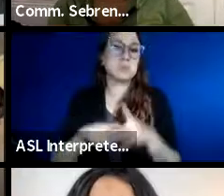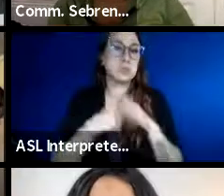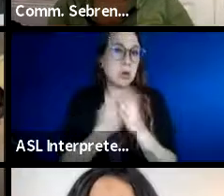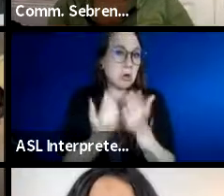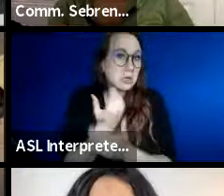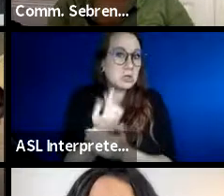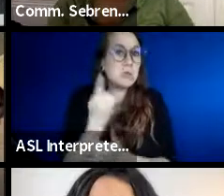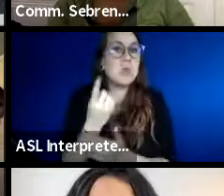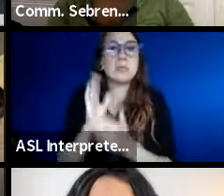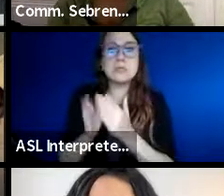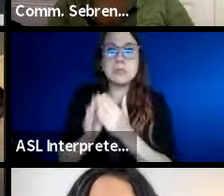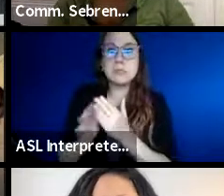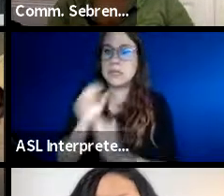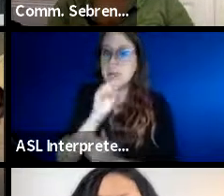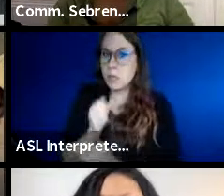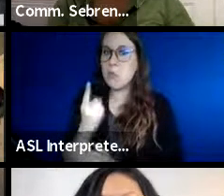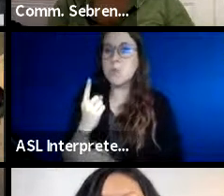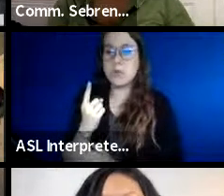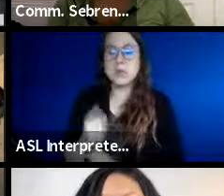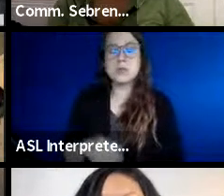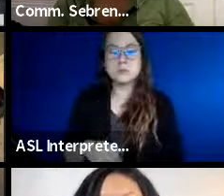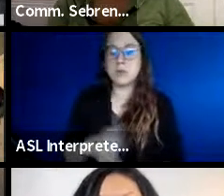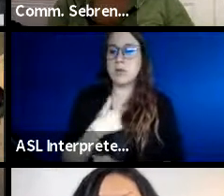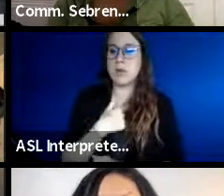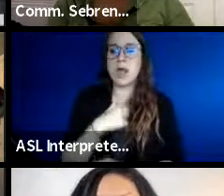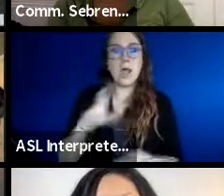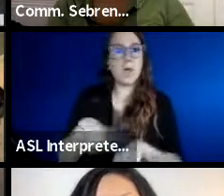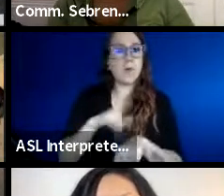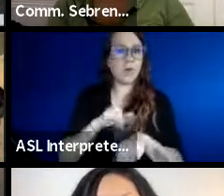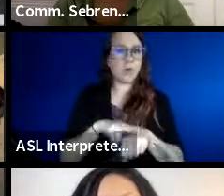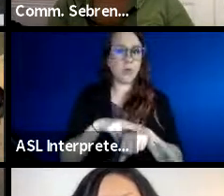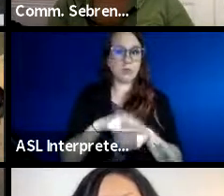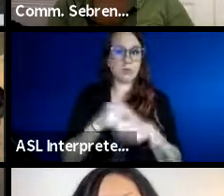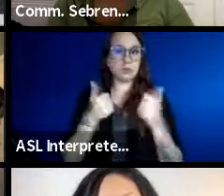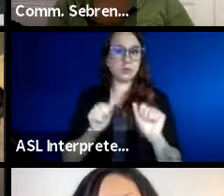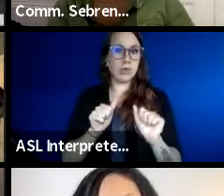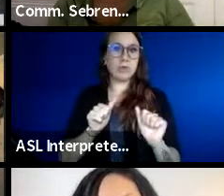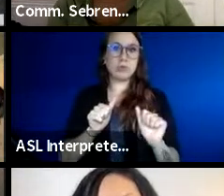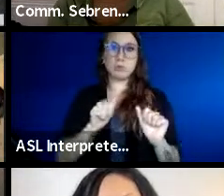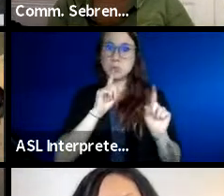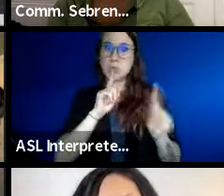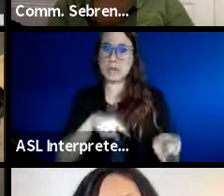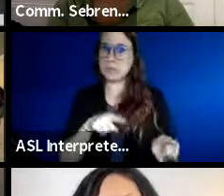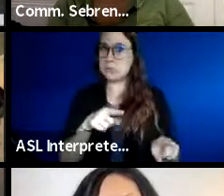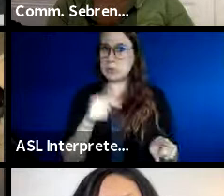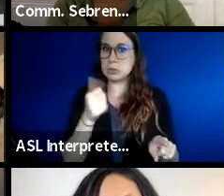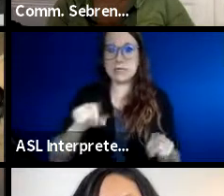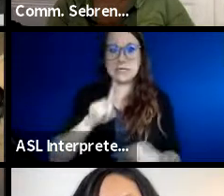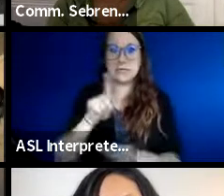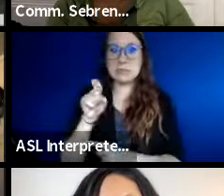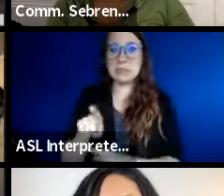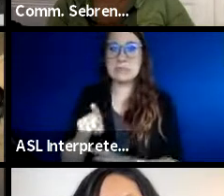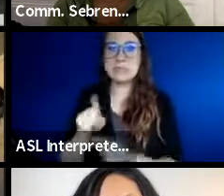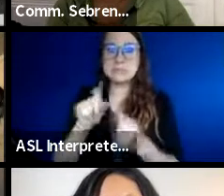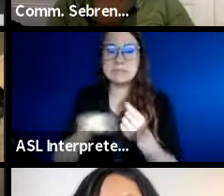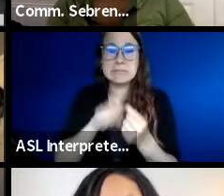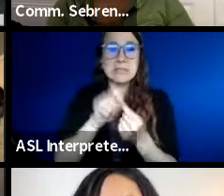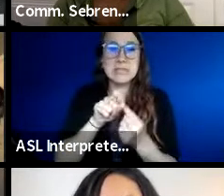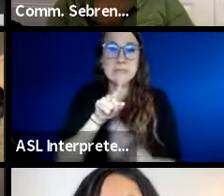So I am, of course, will try to entertain any specific questions of what you think we